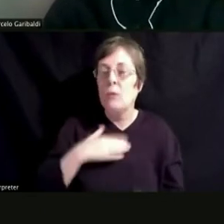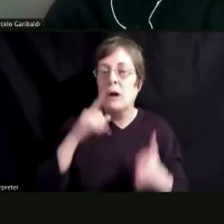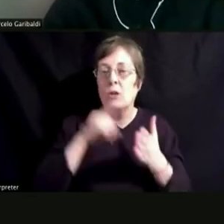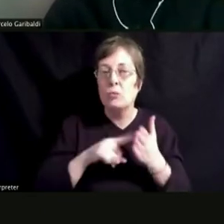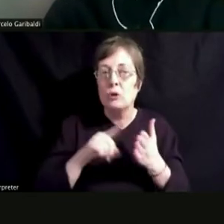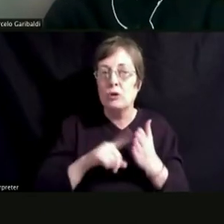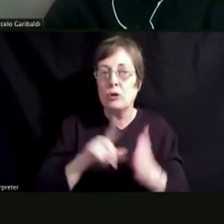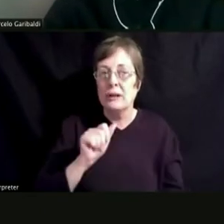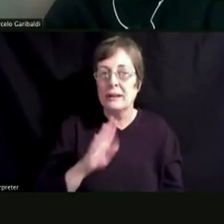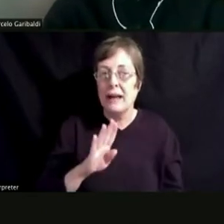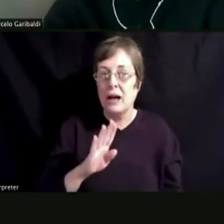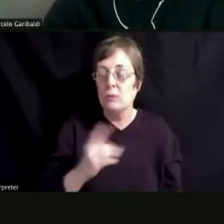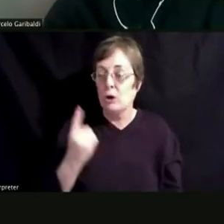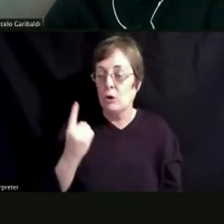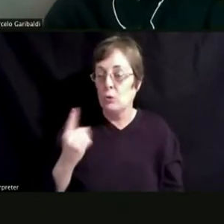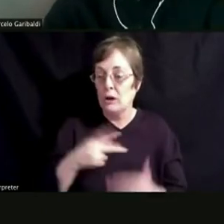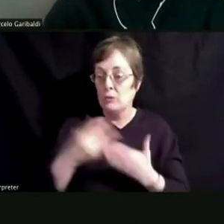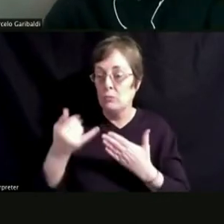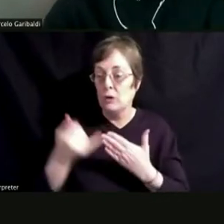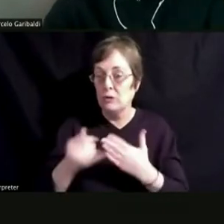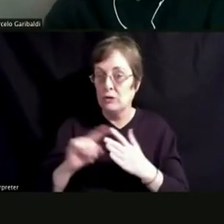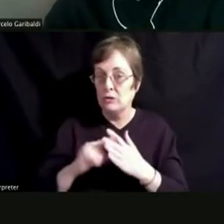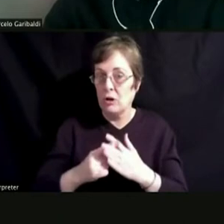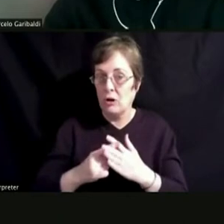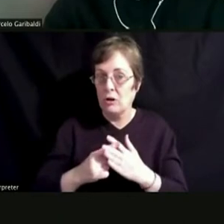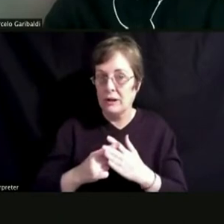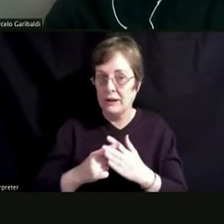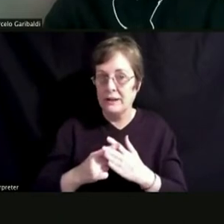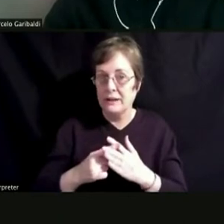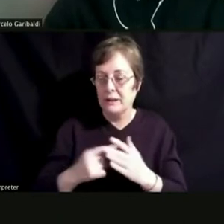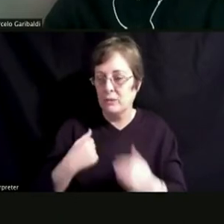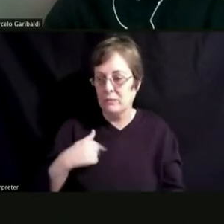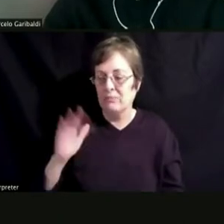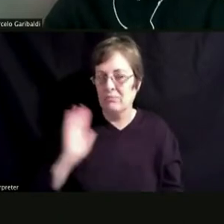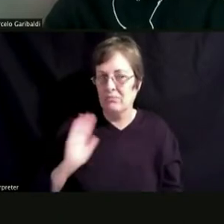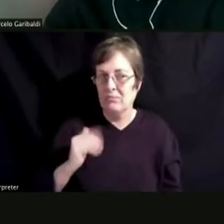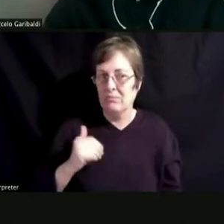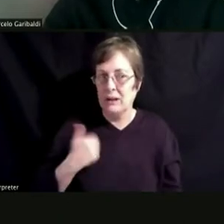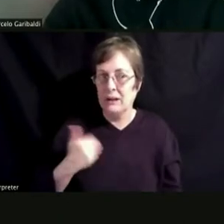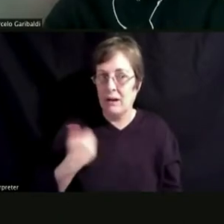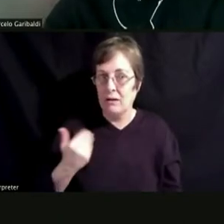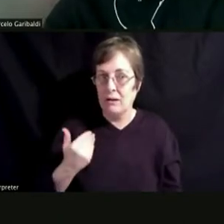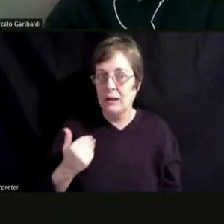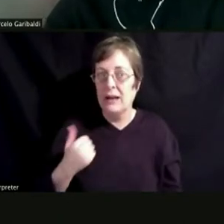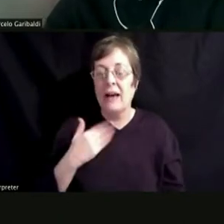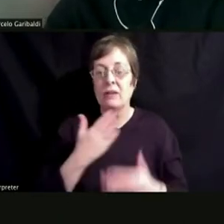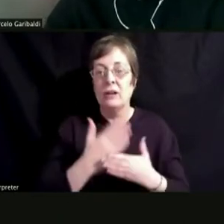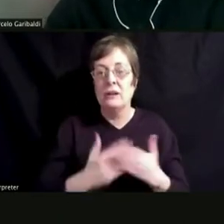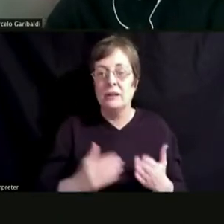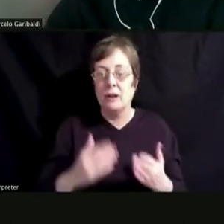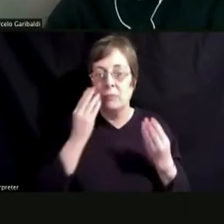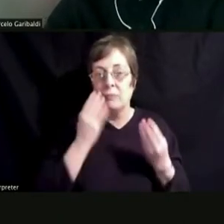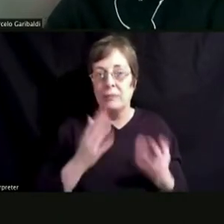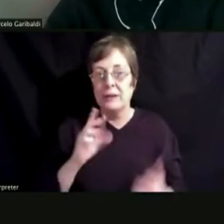the projects that we started out with, you know, we're very young, but we've actually had some data showing